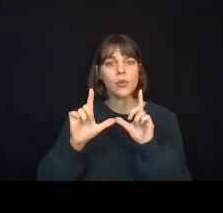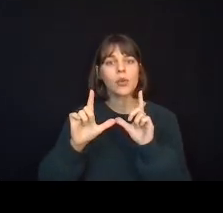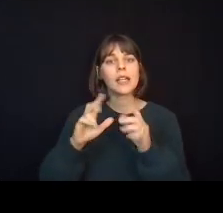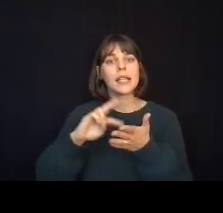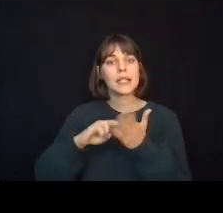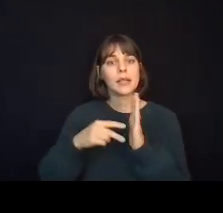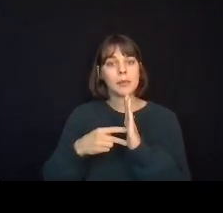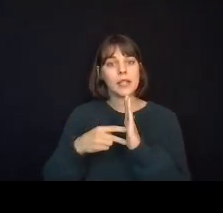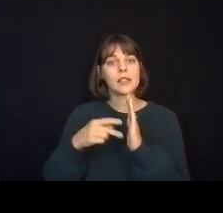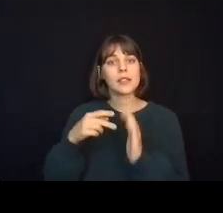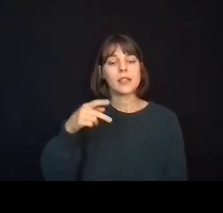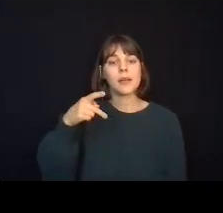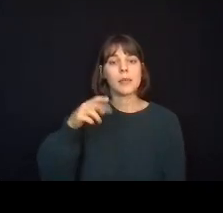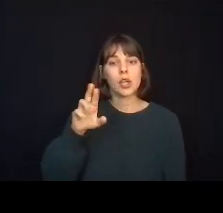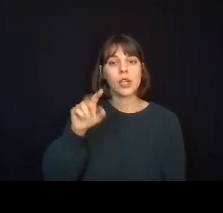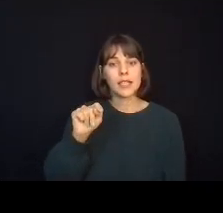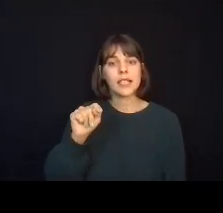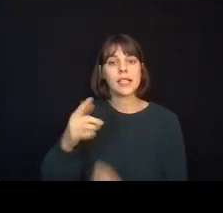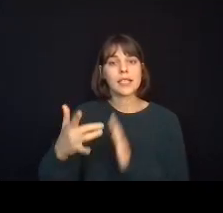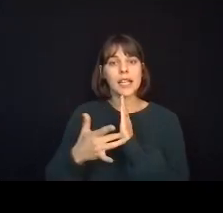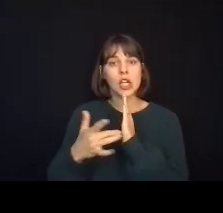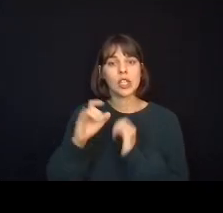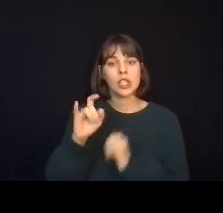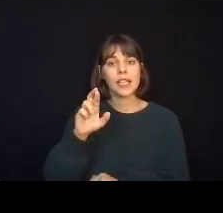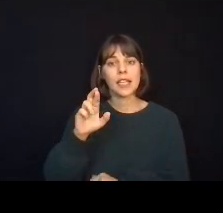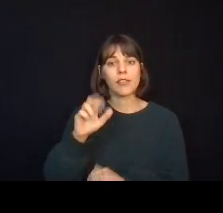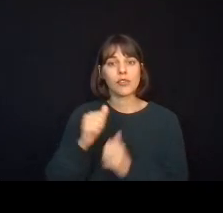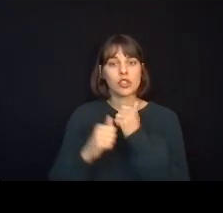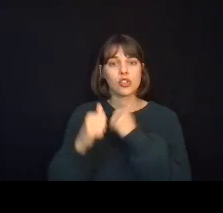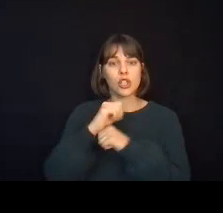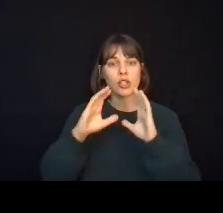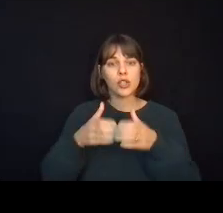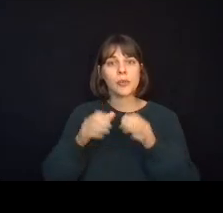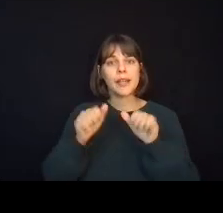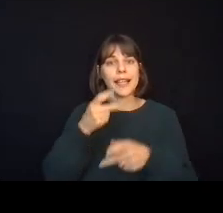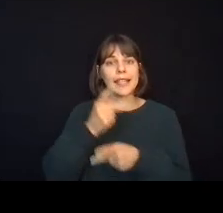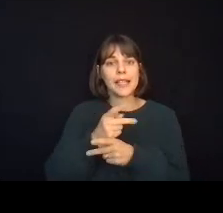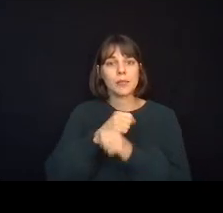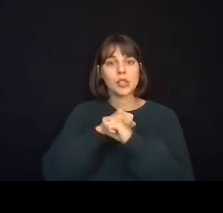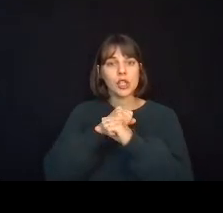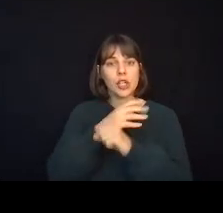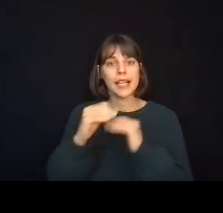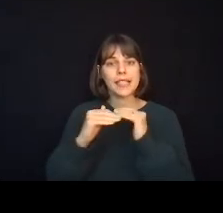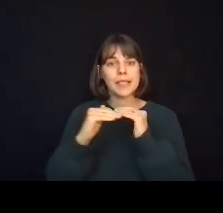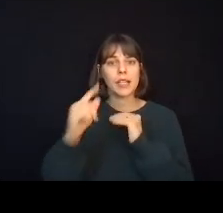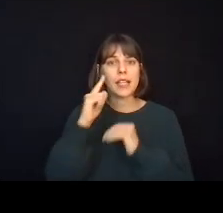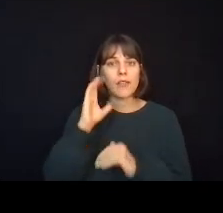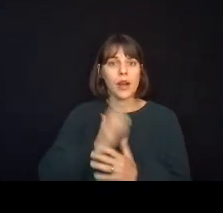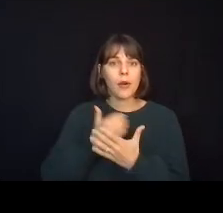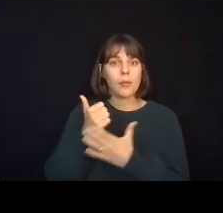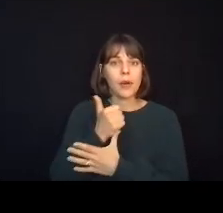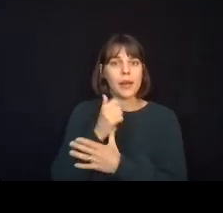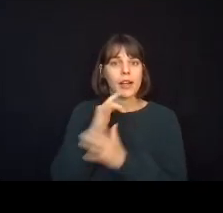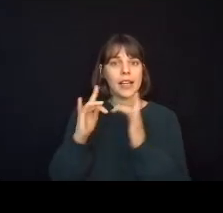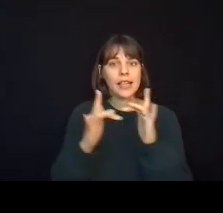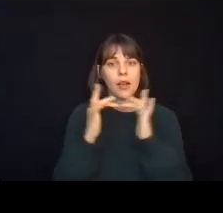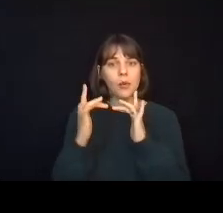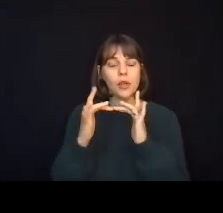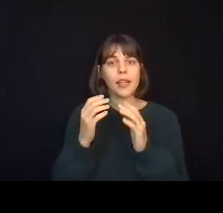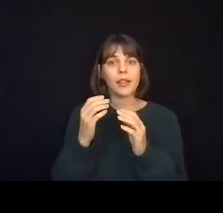security and stability of our primary networking equipment. 580 suppliers were notified of the bid